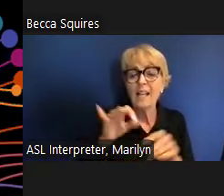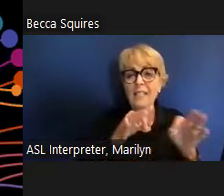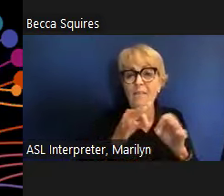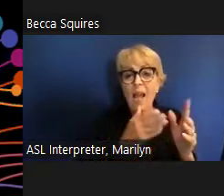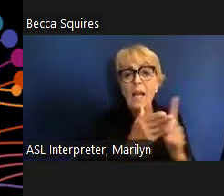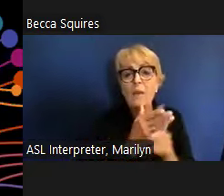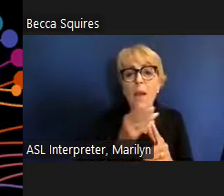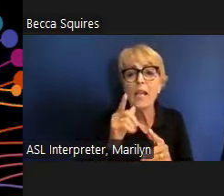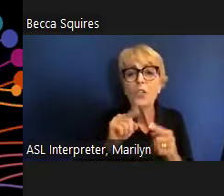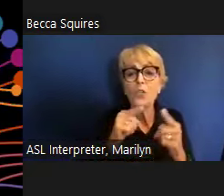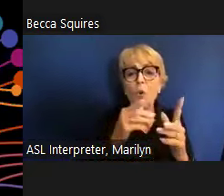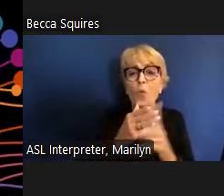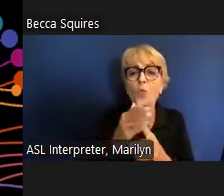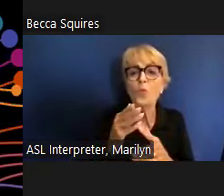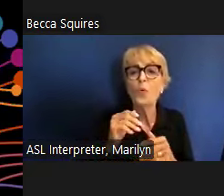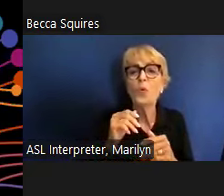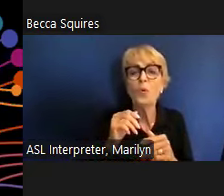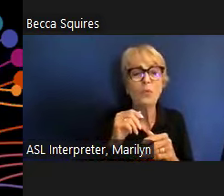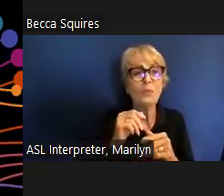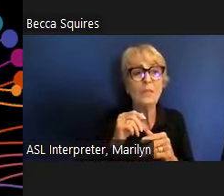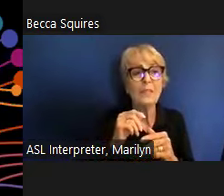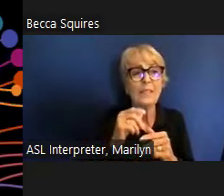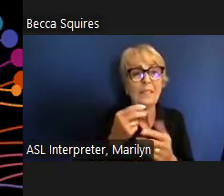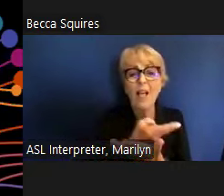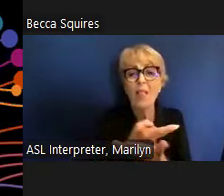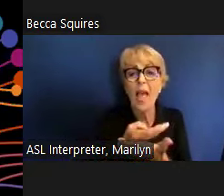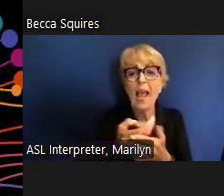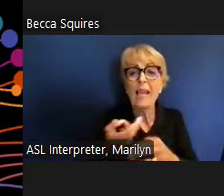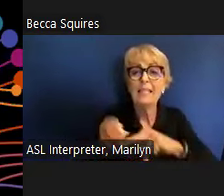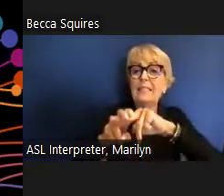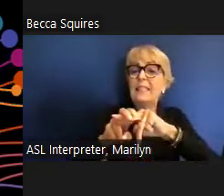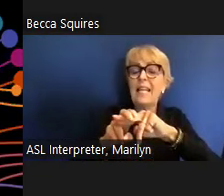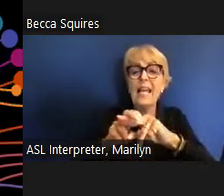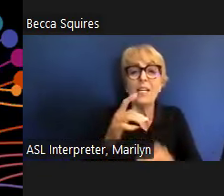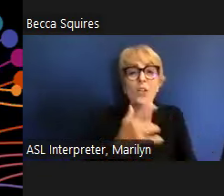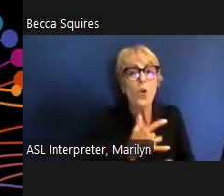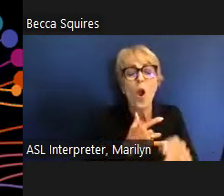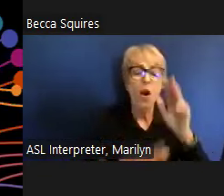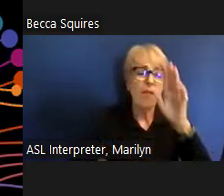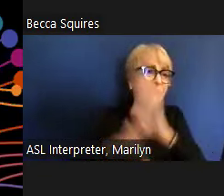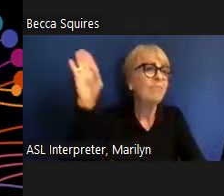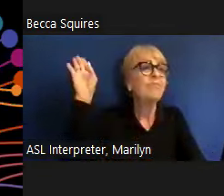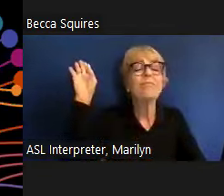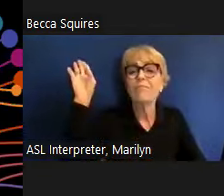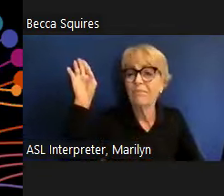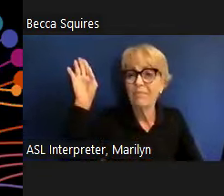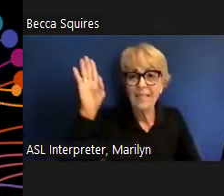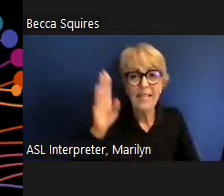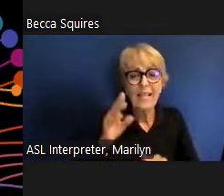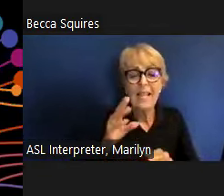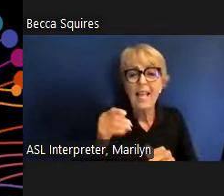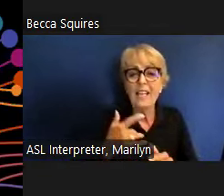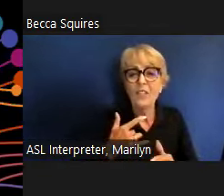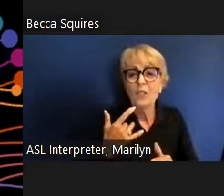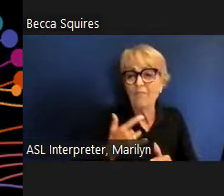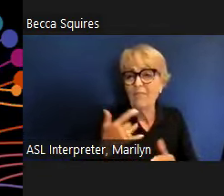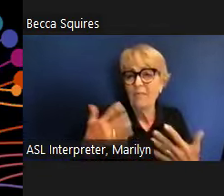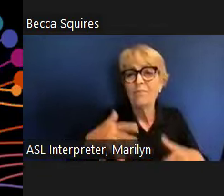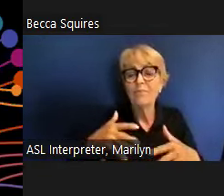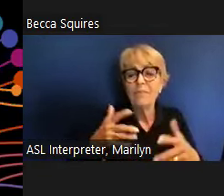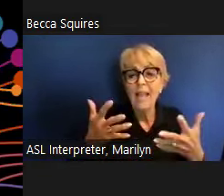when you go from a lying to a sitting position, your heart rate just goes sky high, and you get this real sense of anxiety.